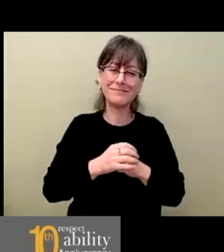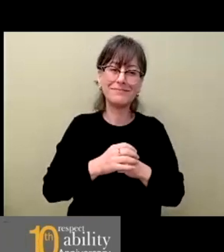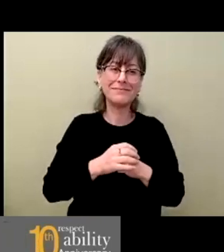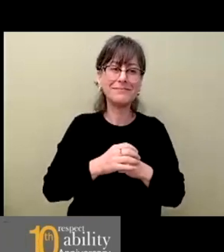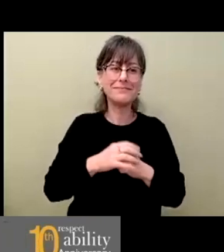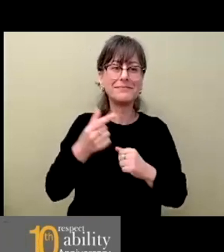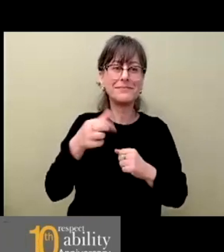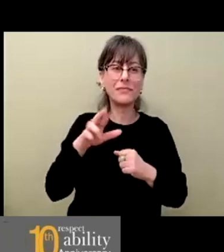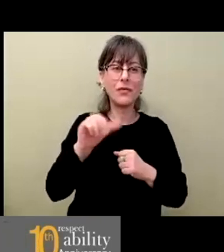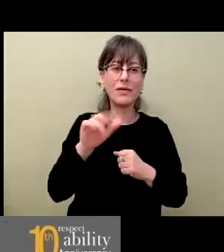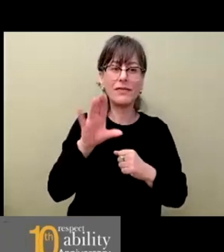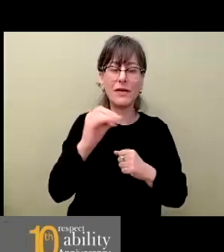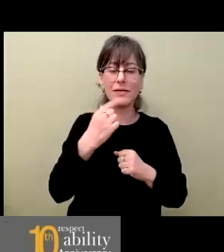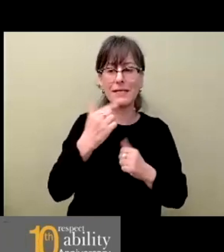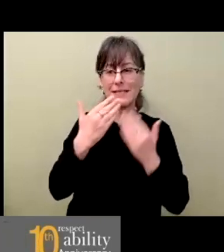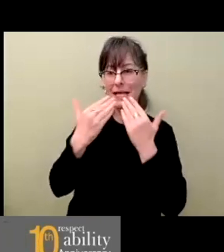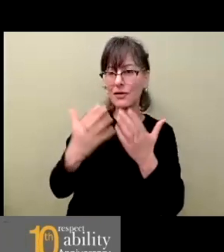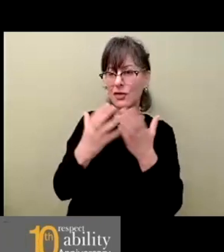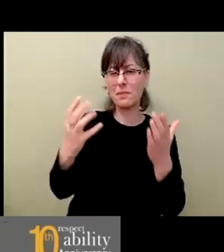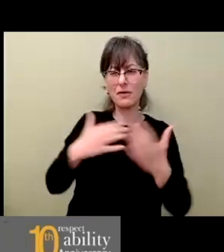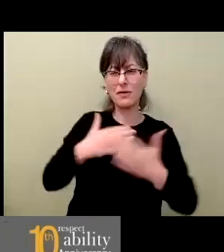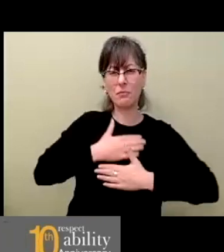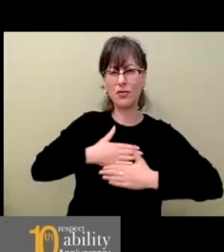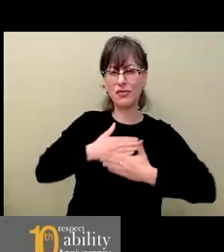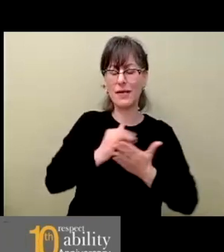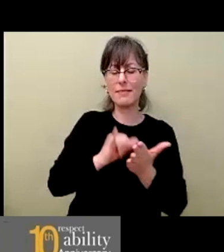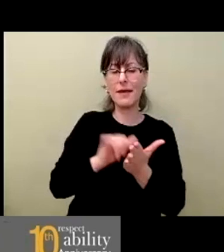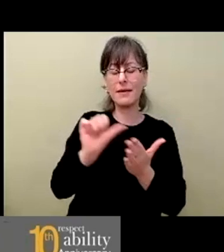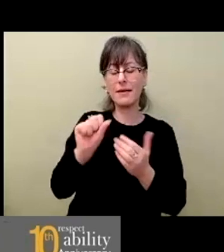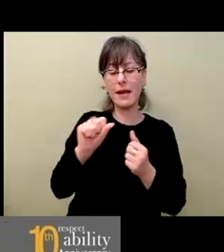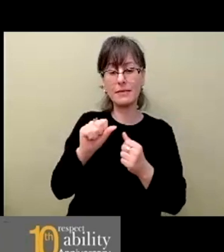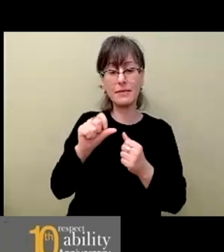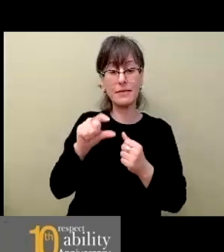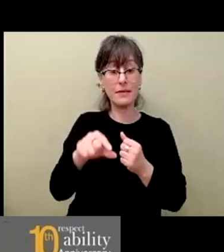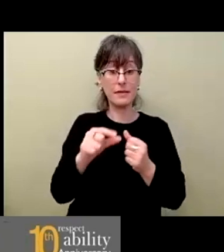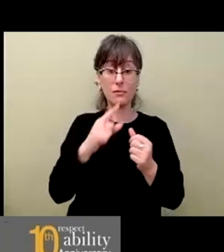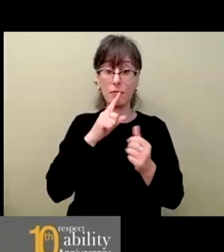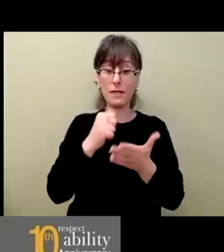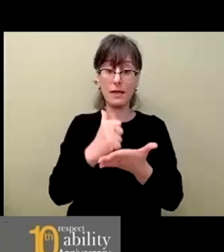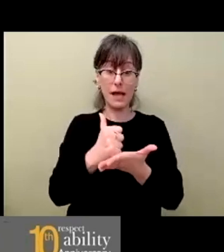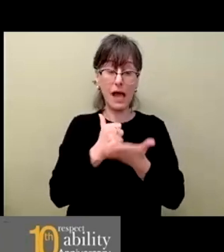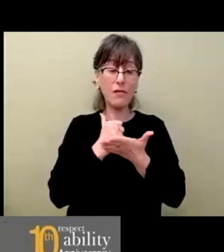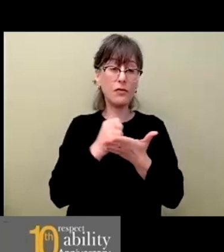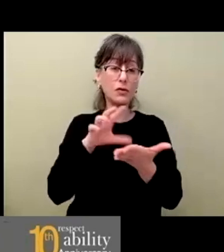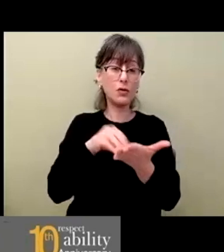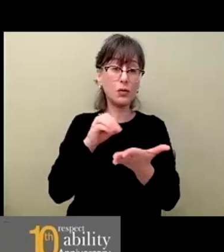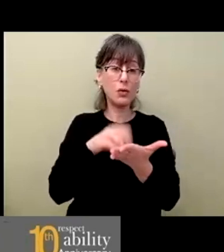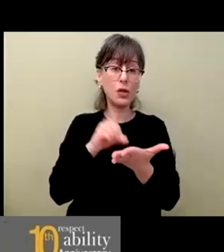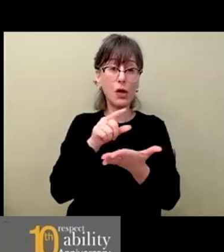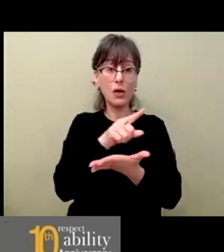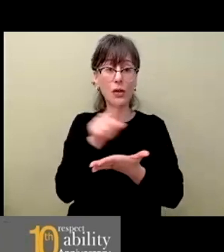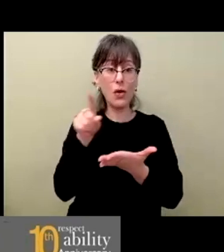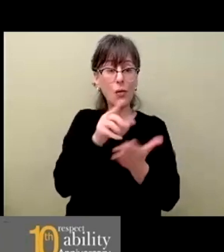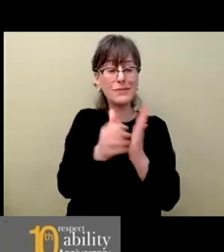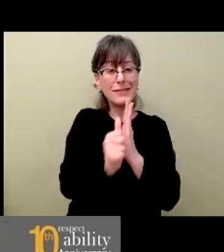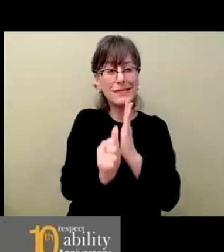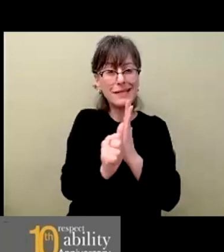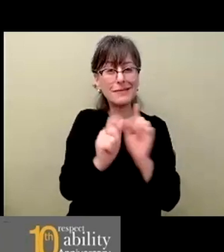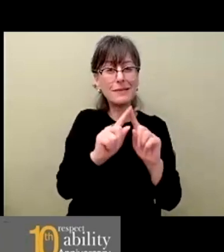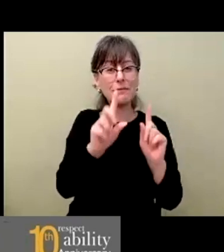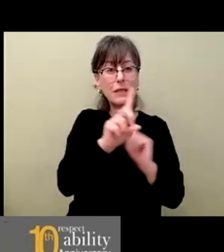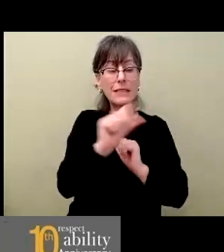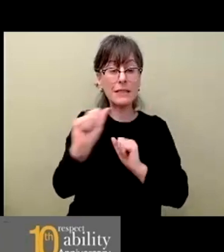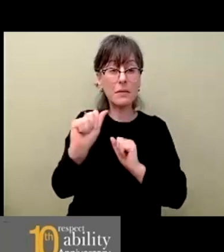Excellent. Thank you so much. I really appreciate that. Yeah, and I think, this has been really helpful to sort of learn some of those skills, learn about those